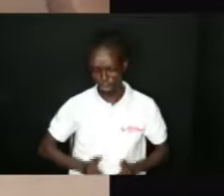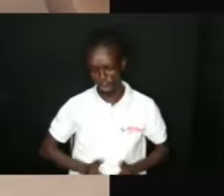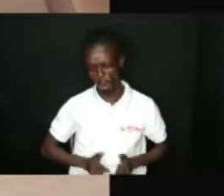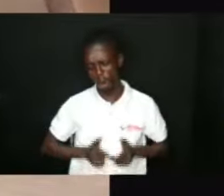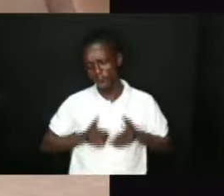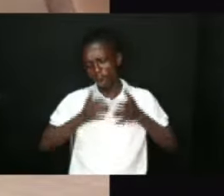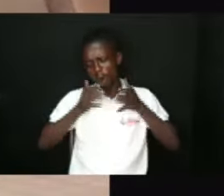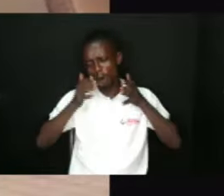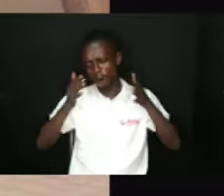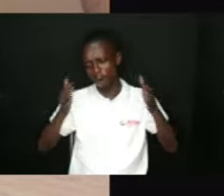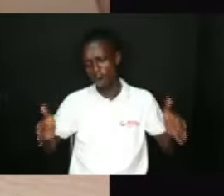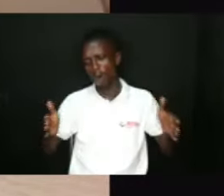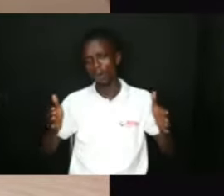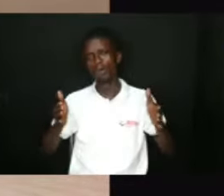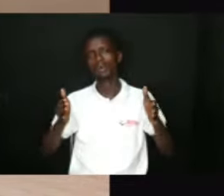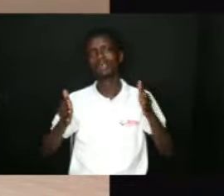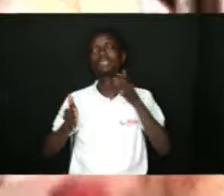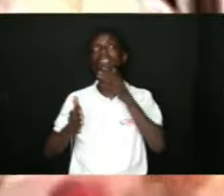miso.